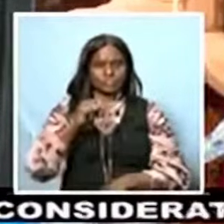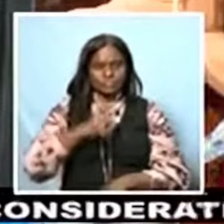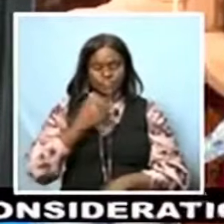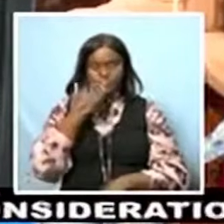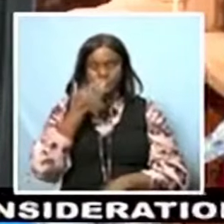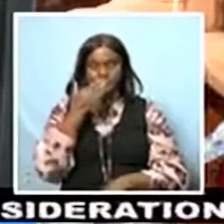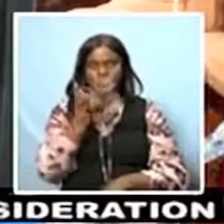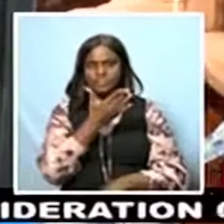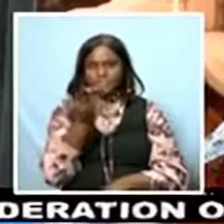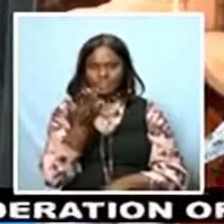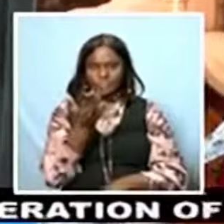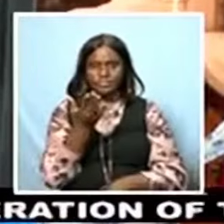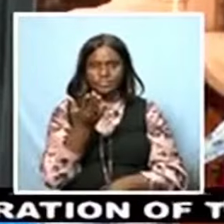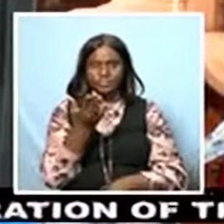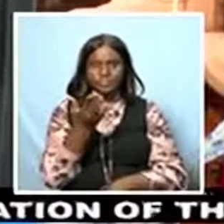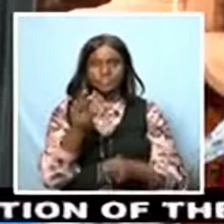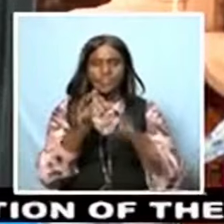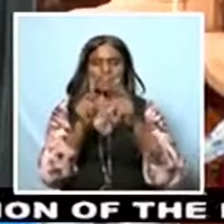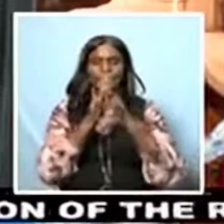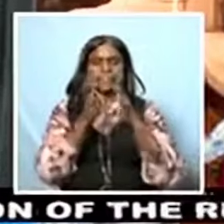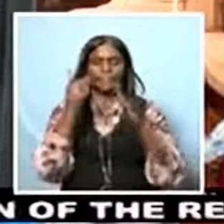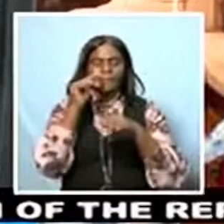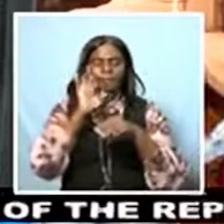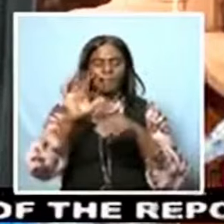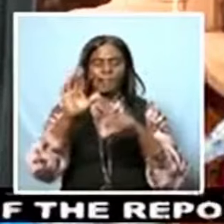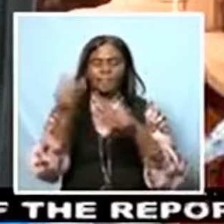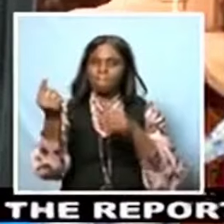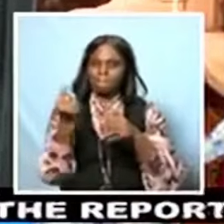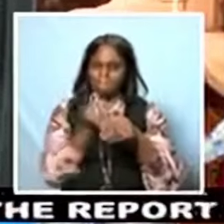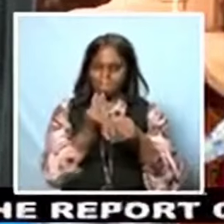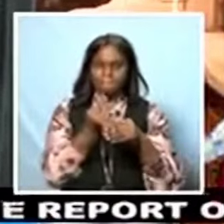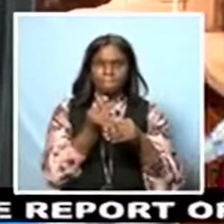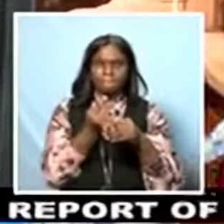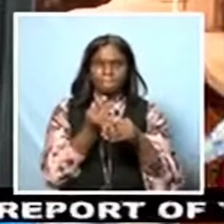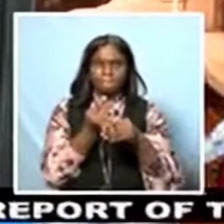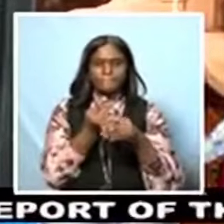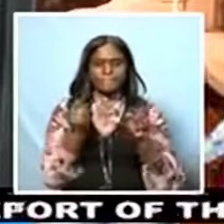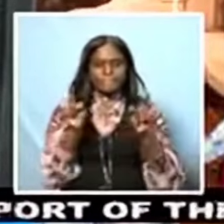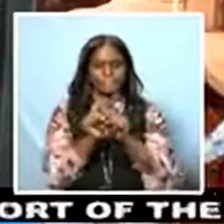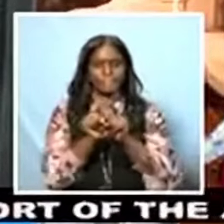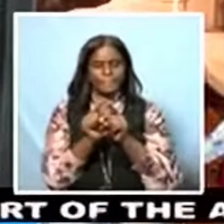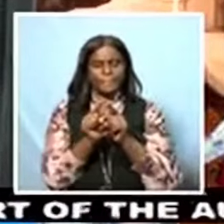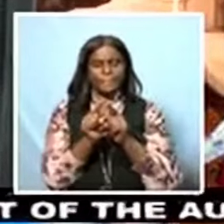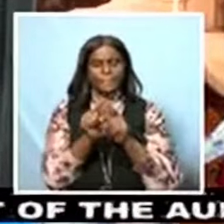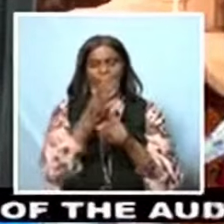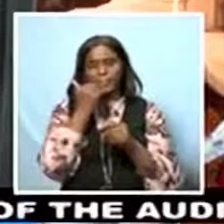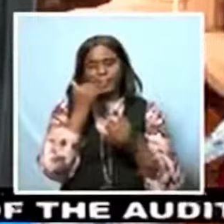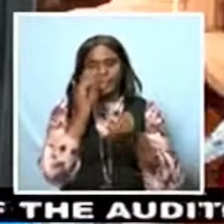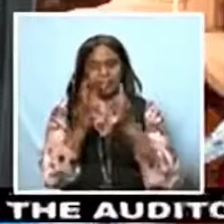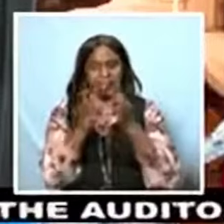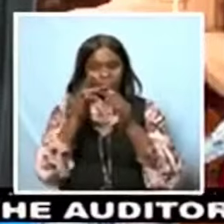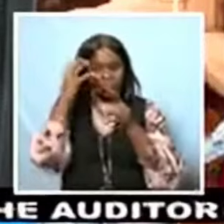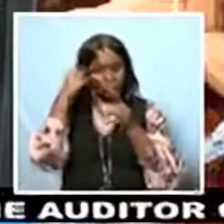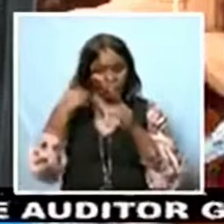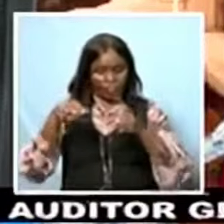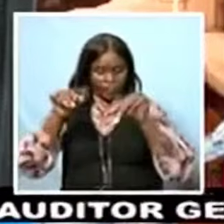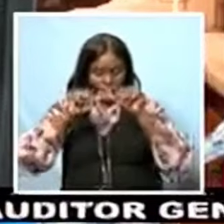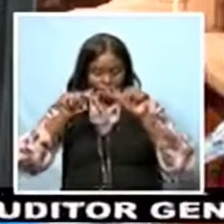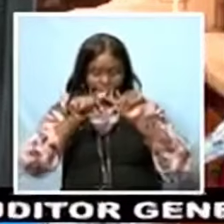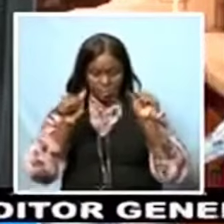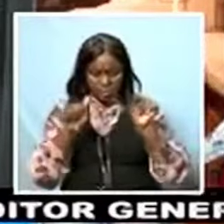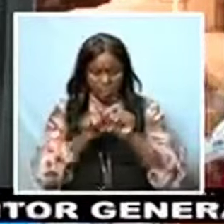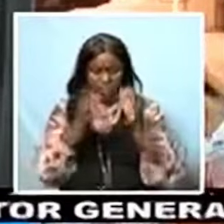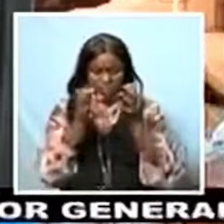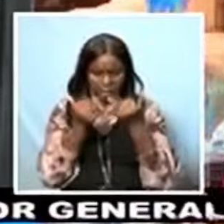to thank you most sincerely for your appearance. And should the Office of the Auditor General